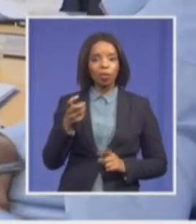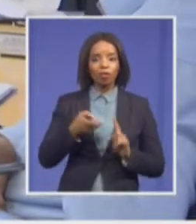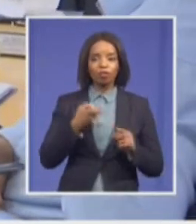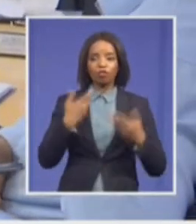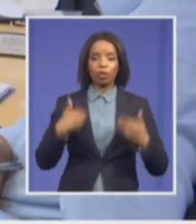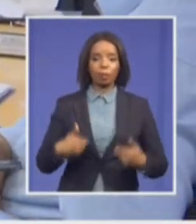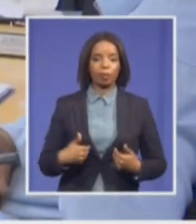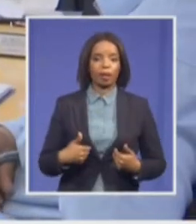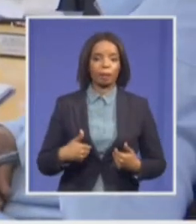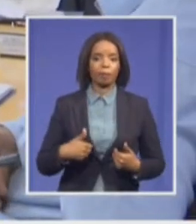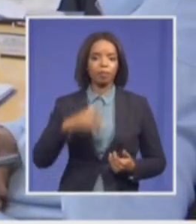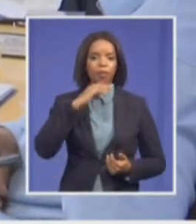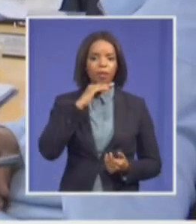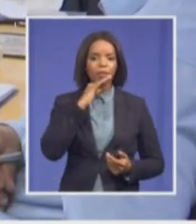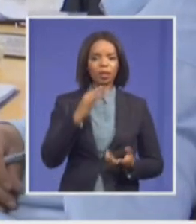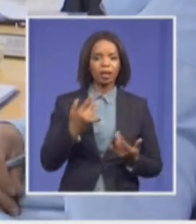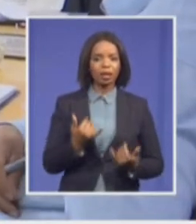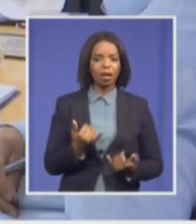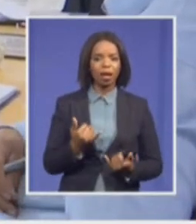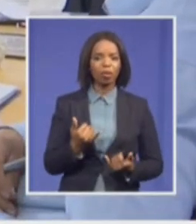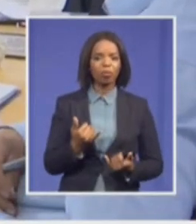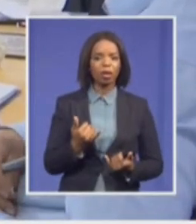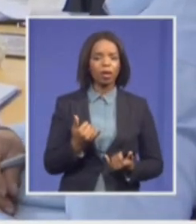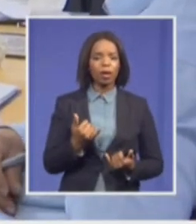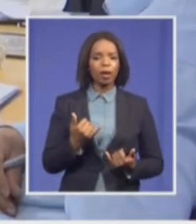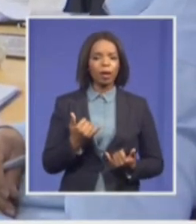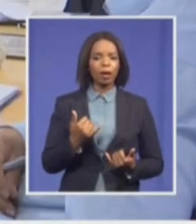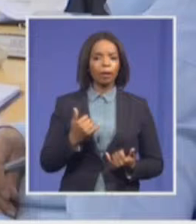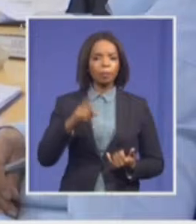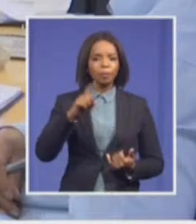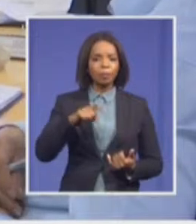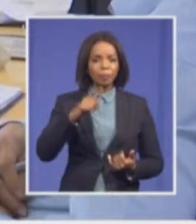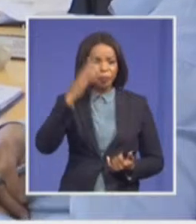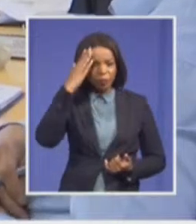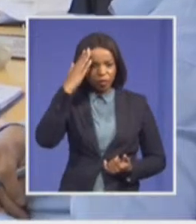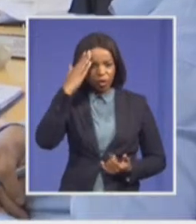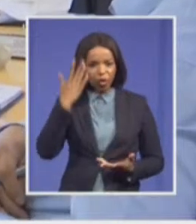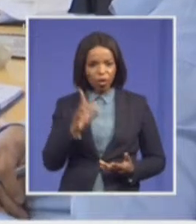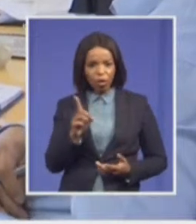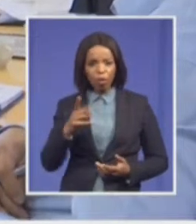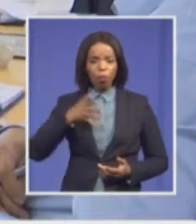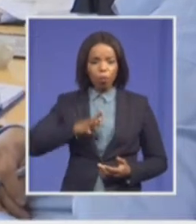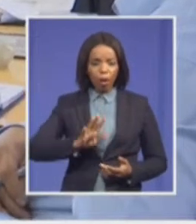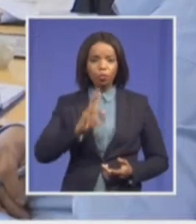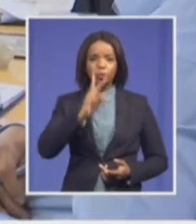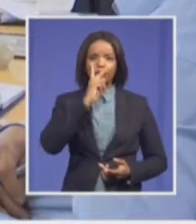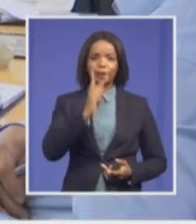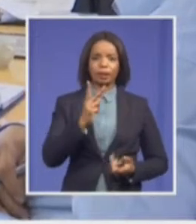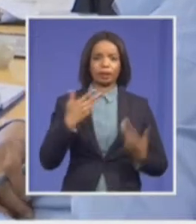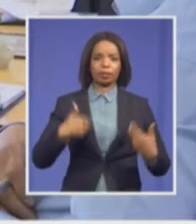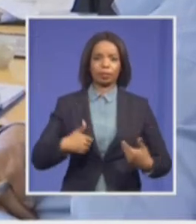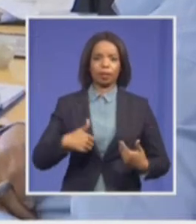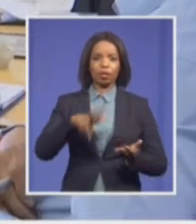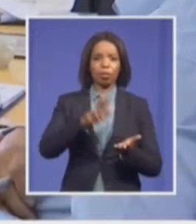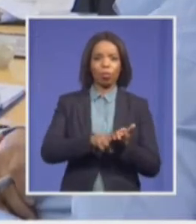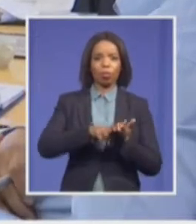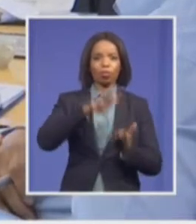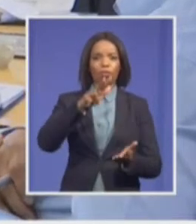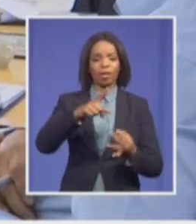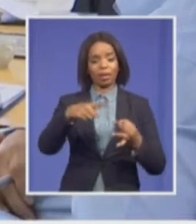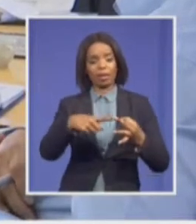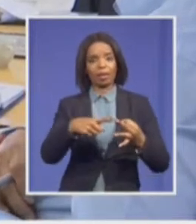no, she wants to see where I authorize the third party to hear the matter. we're not a